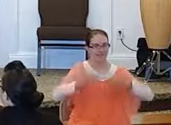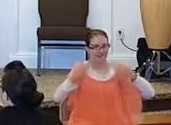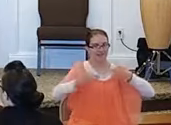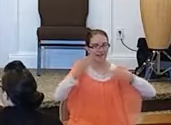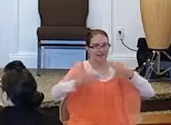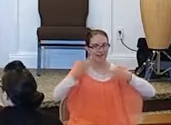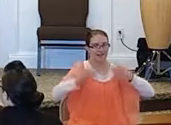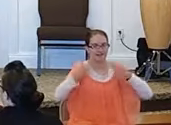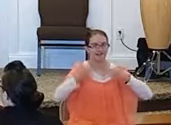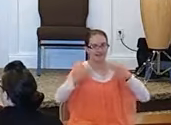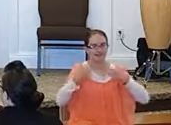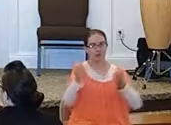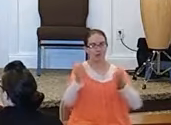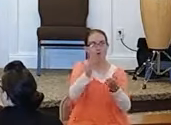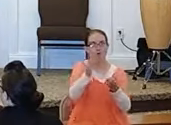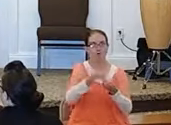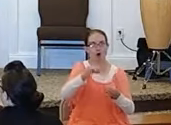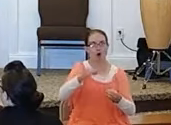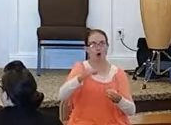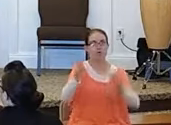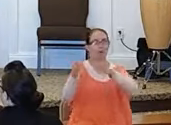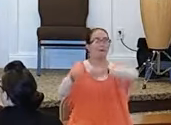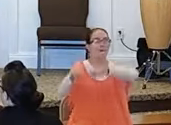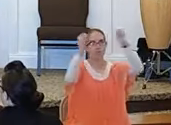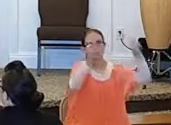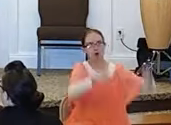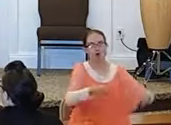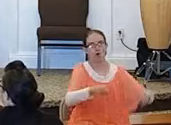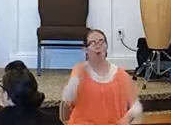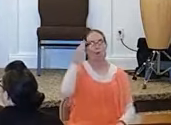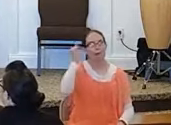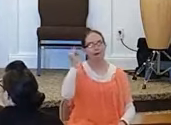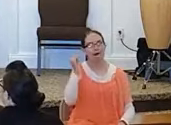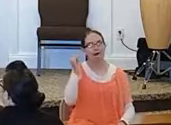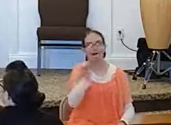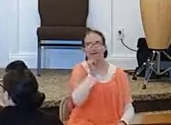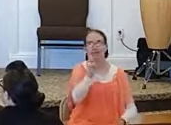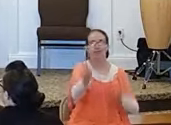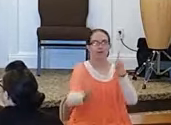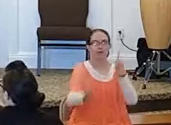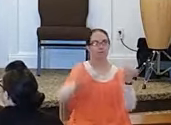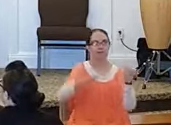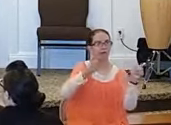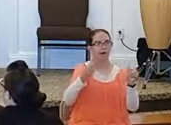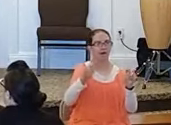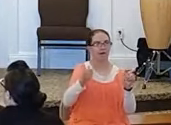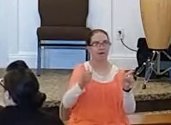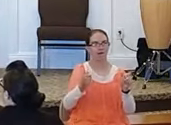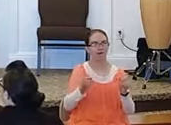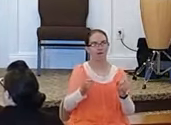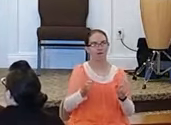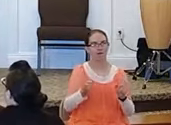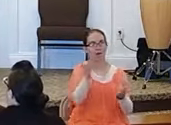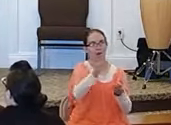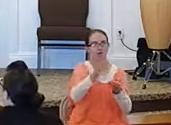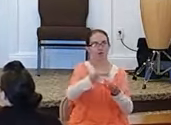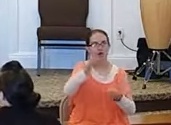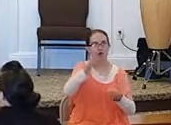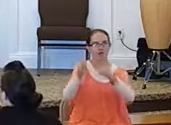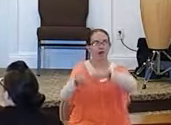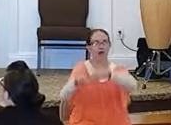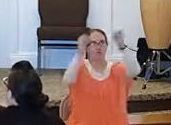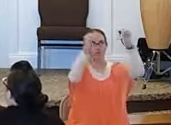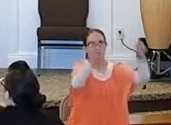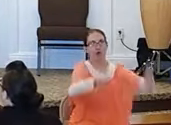excited? Amen. When the Holy Ghost gets to moving, do you know why it is that people run the aisles when the Holy Ghost is